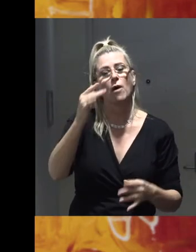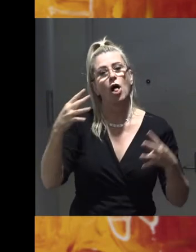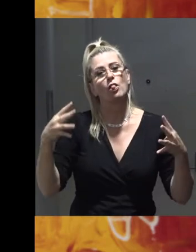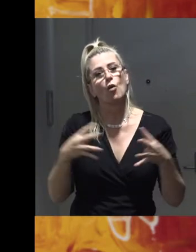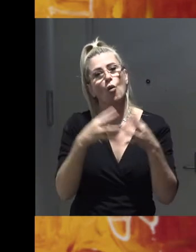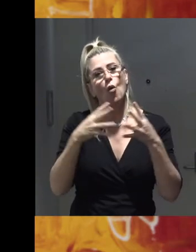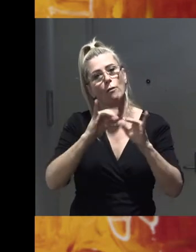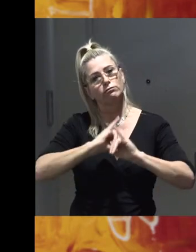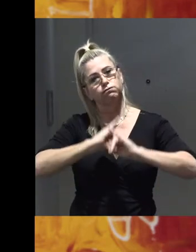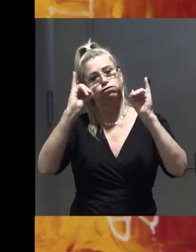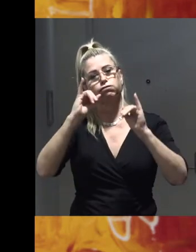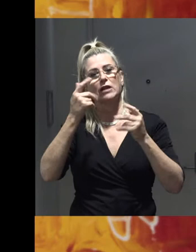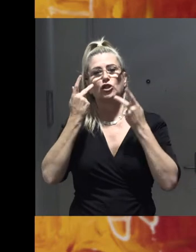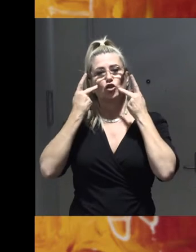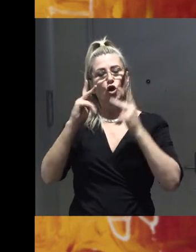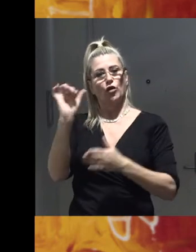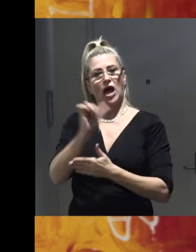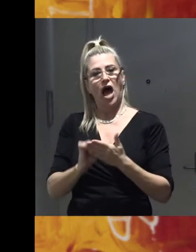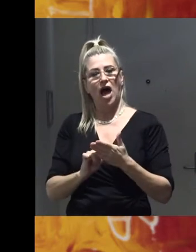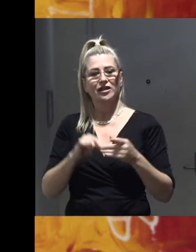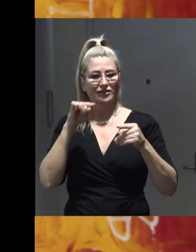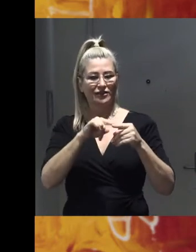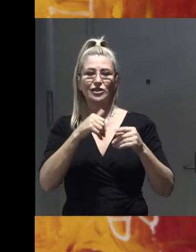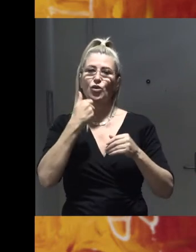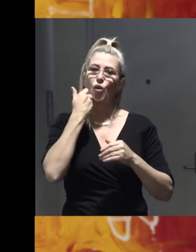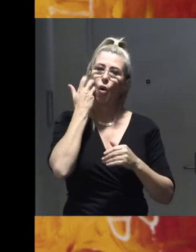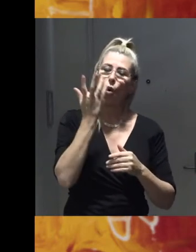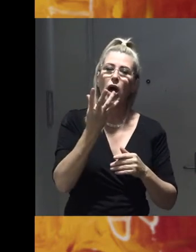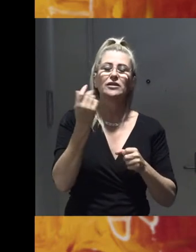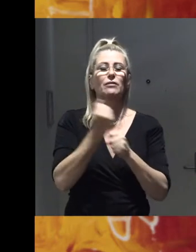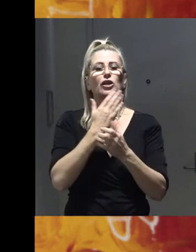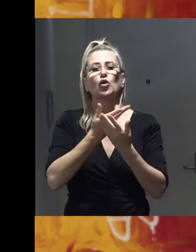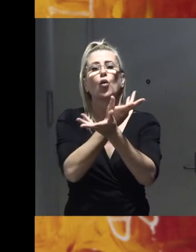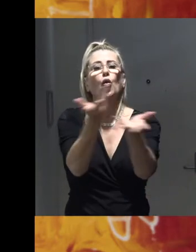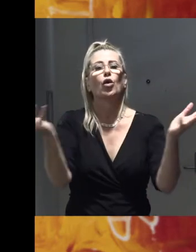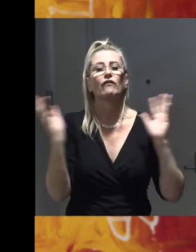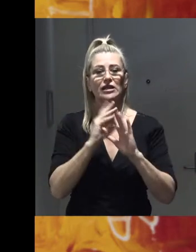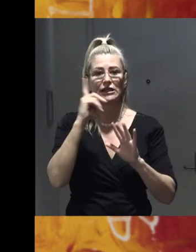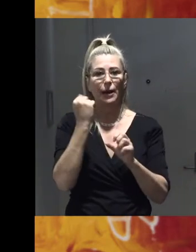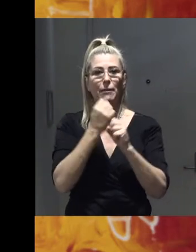it, a constant call to arms to build a more humane and liberated world.